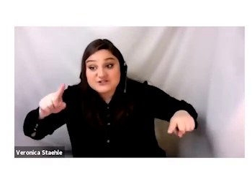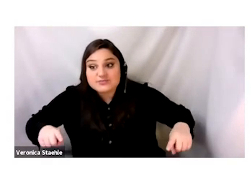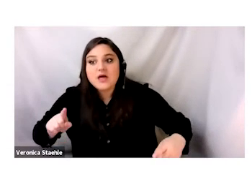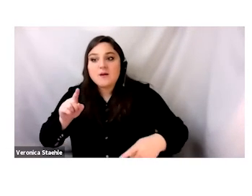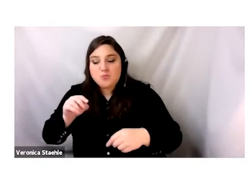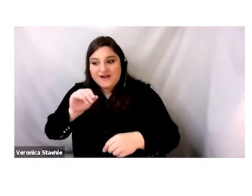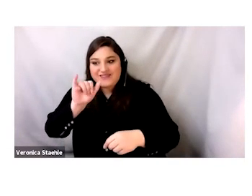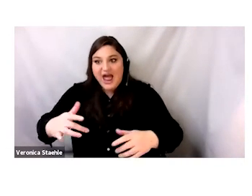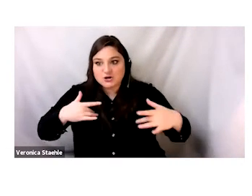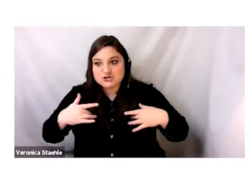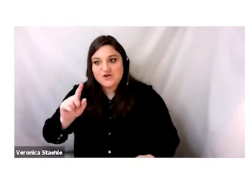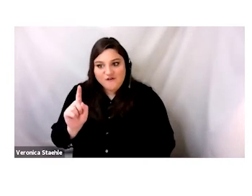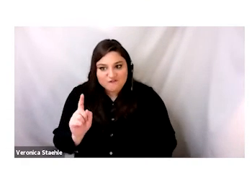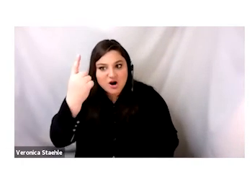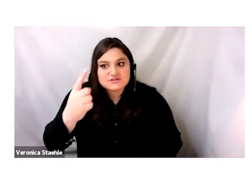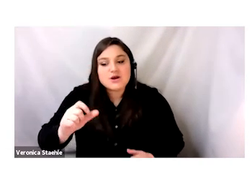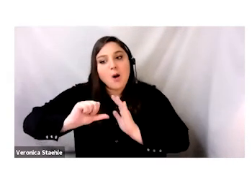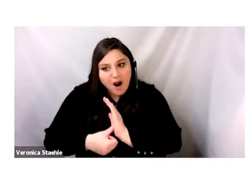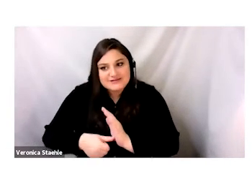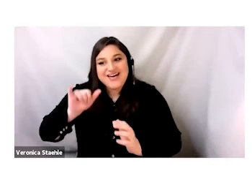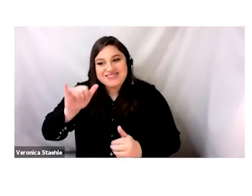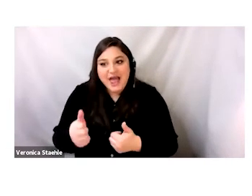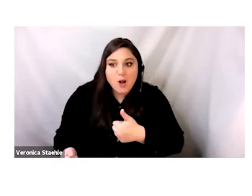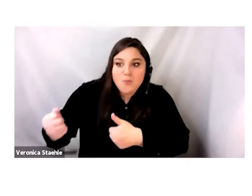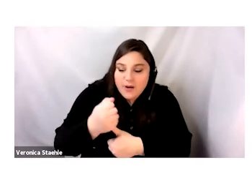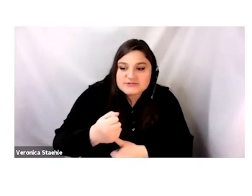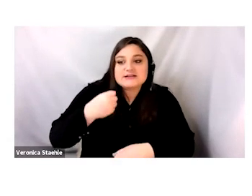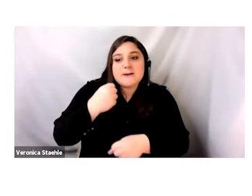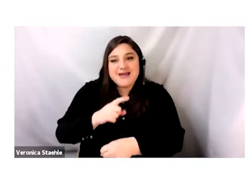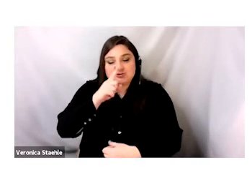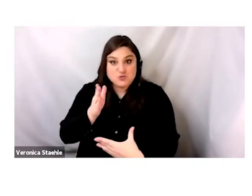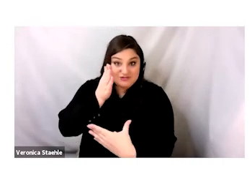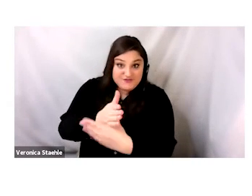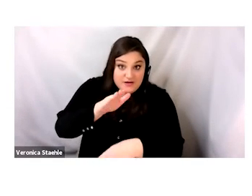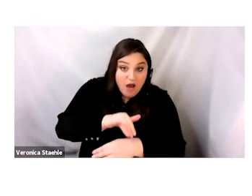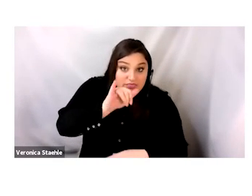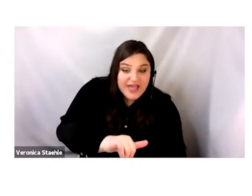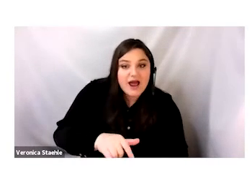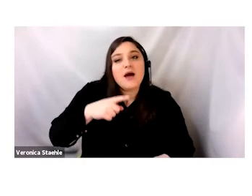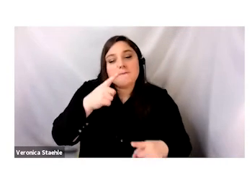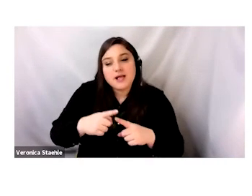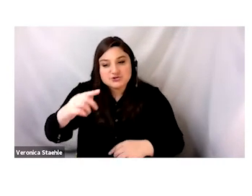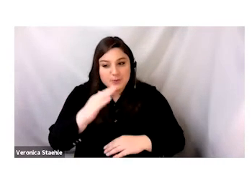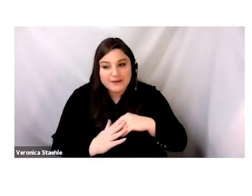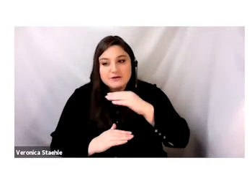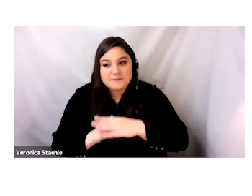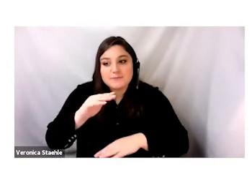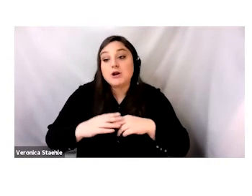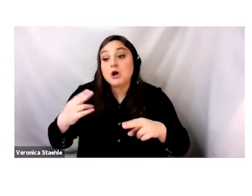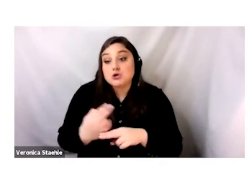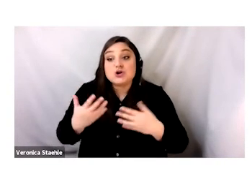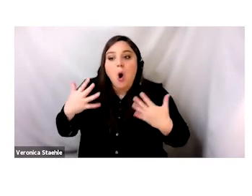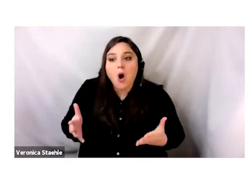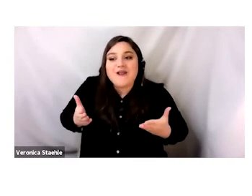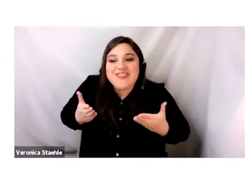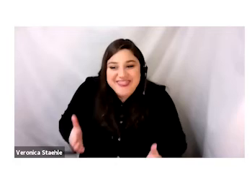You're constantly iterating, making, and improving on intervention. And again, I mentioned earlier, building upon existing resources.